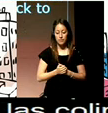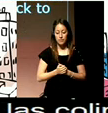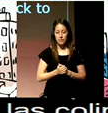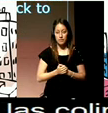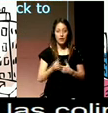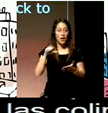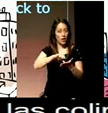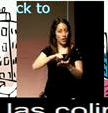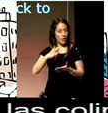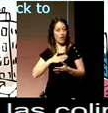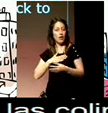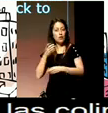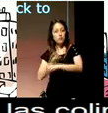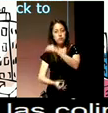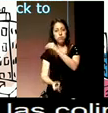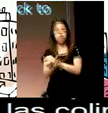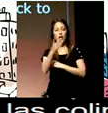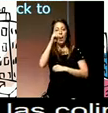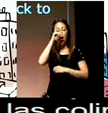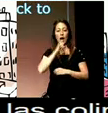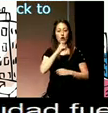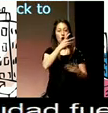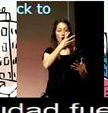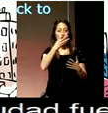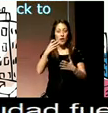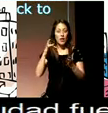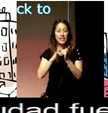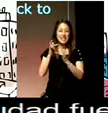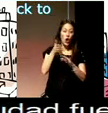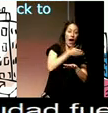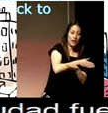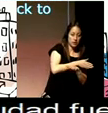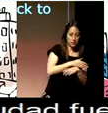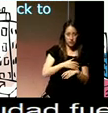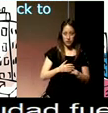It is an episcopal residence